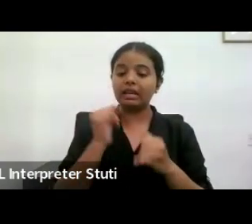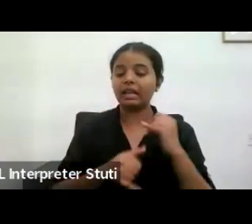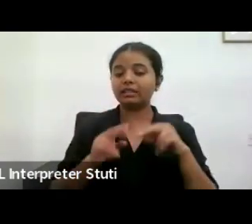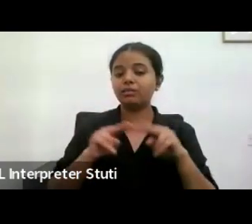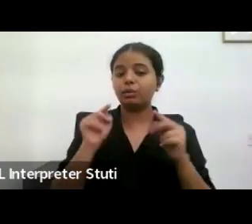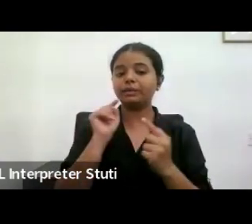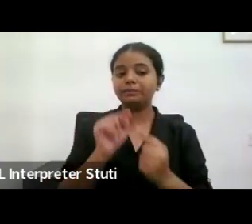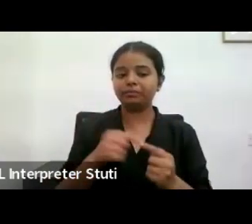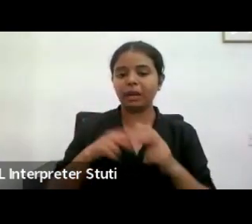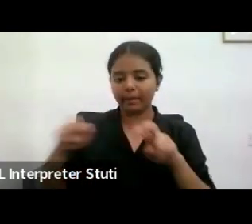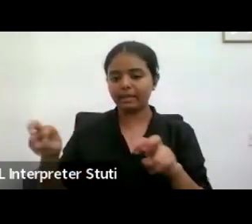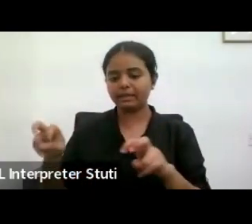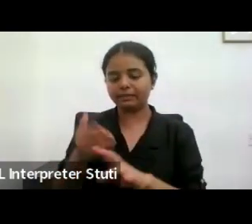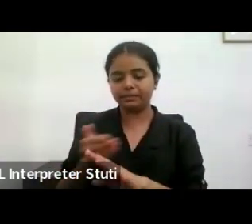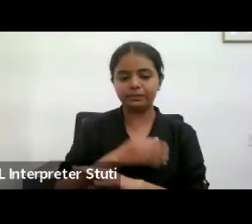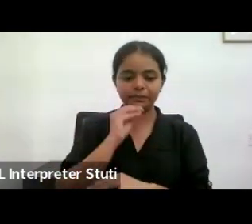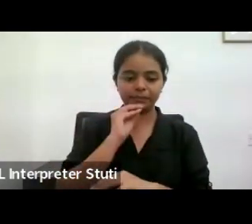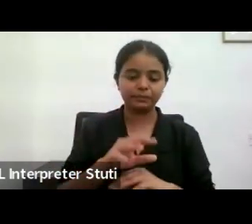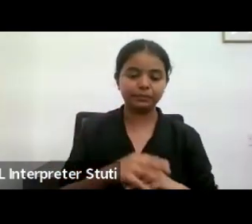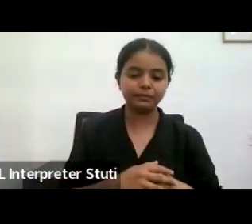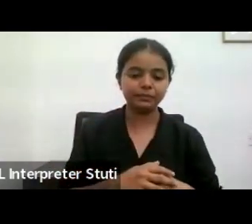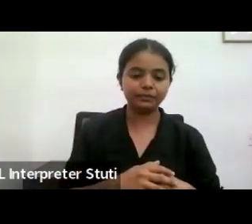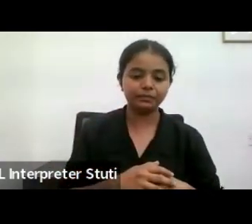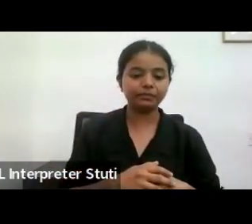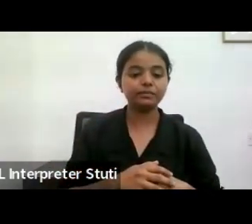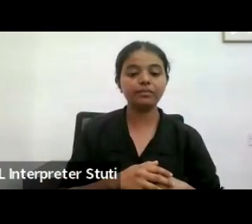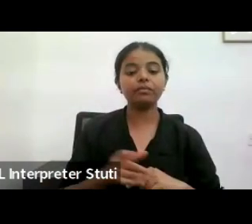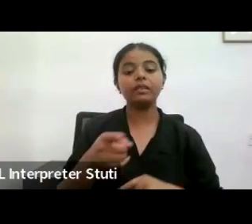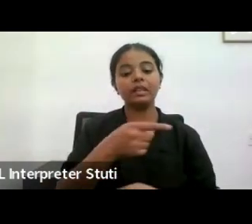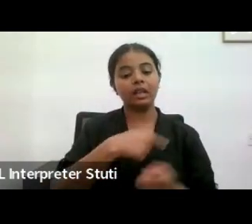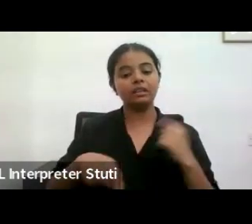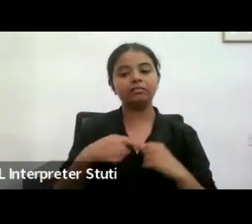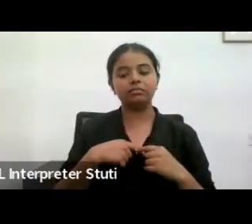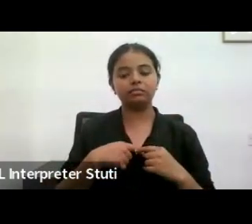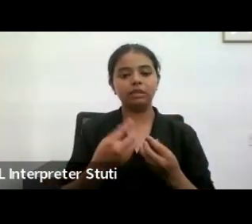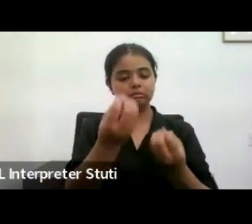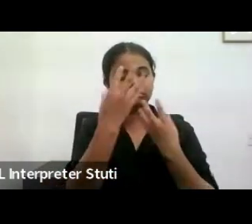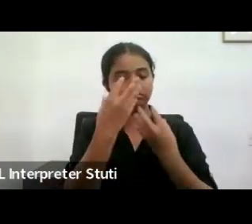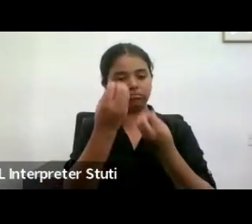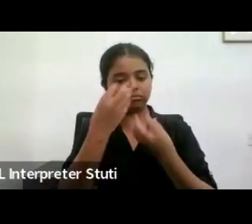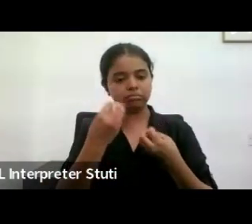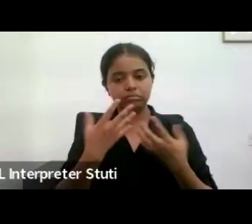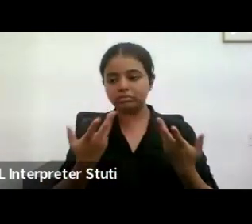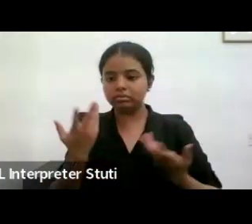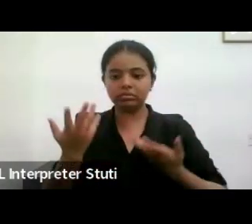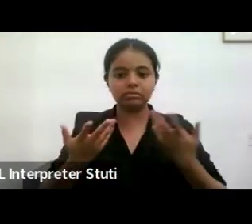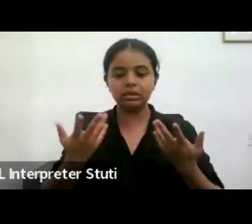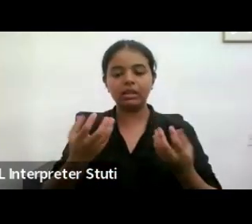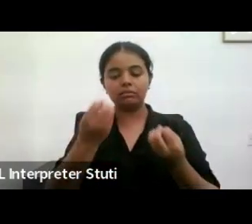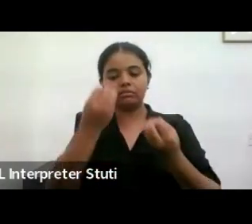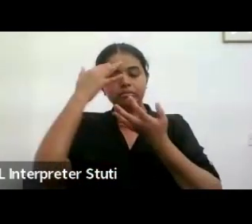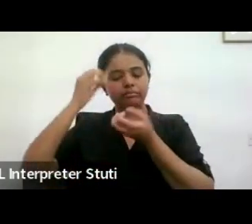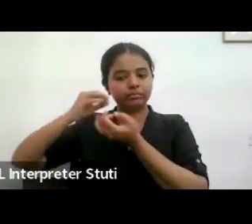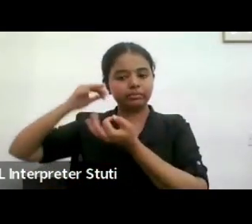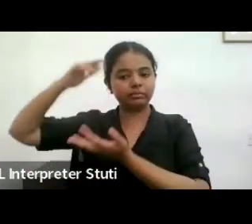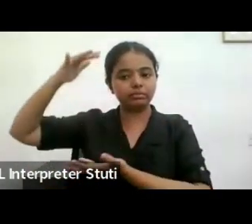panel is, I think sometimes all of this information can be really overwhelming. We really don't know where to start. There's a lot